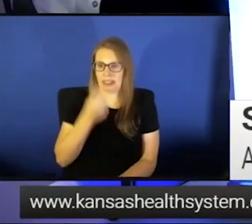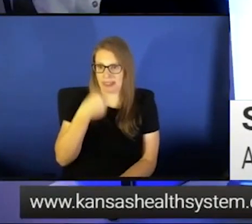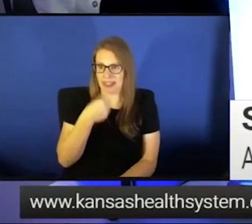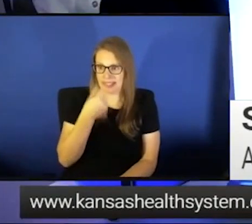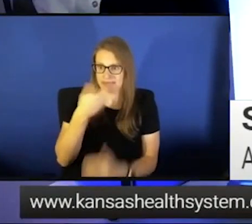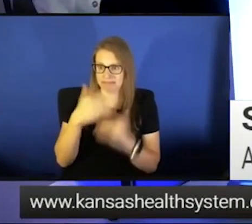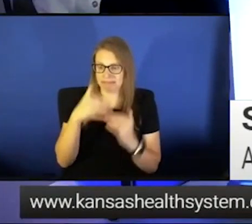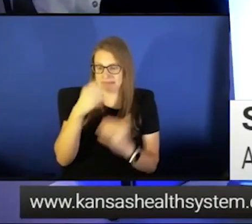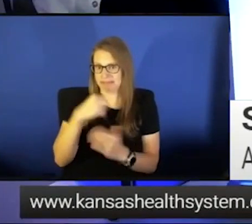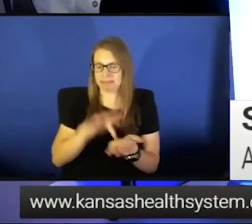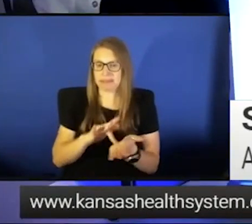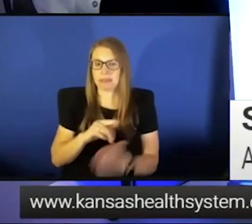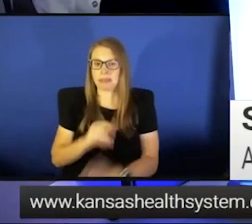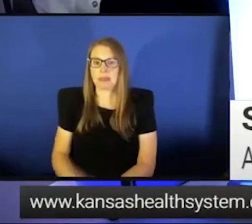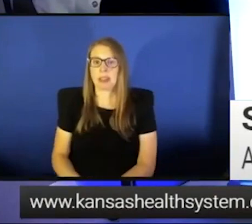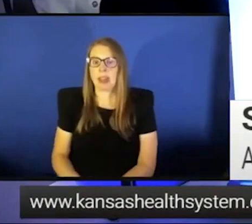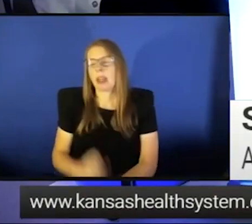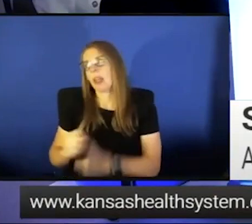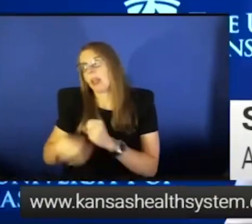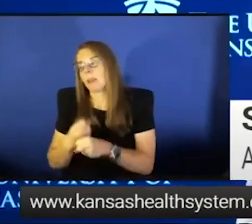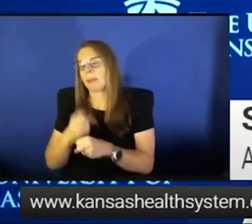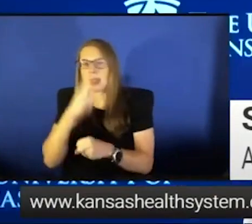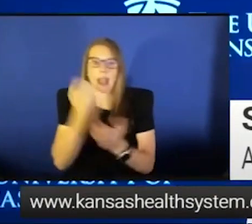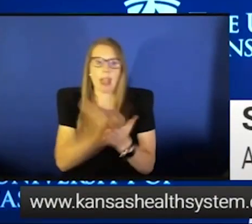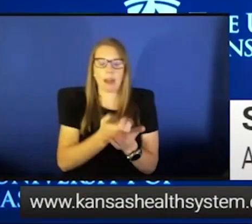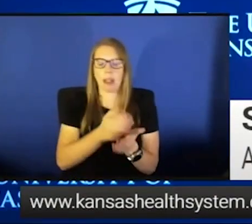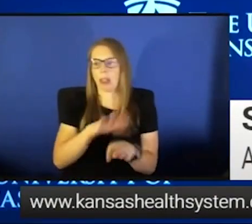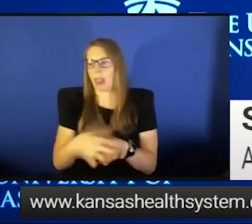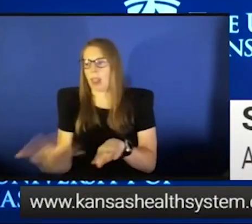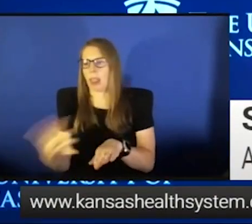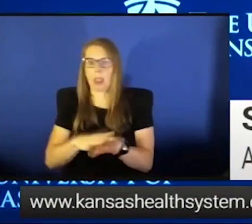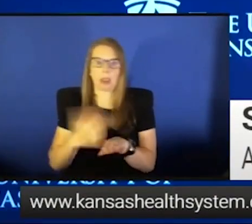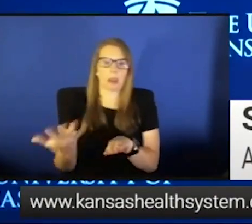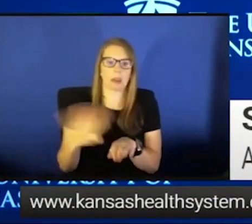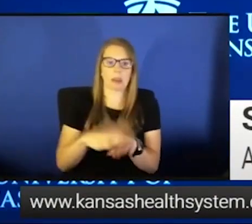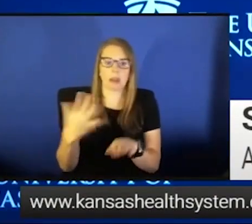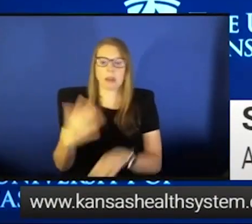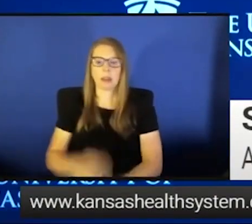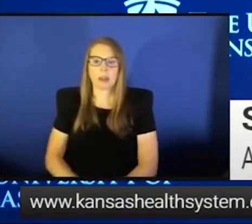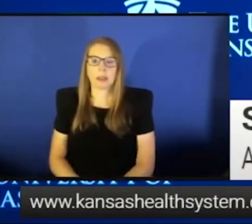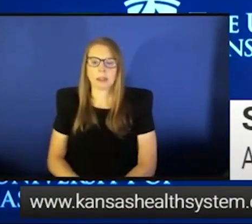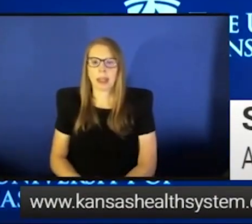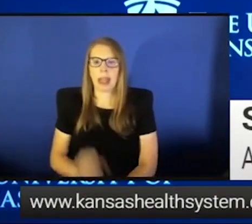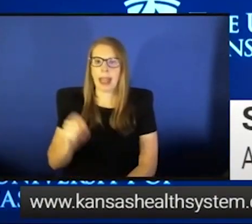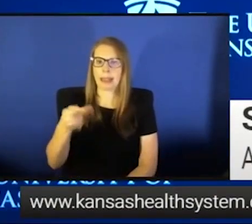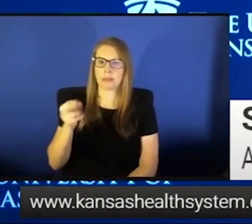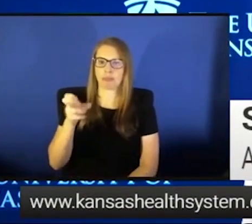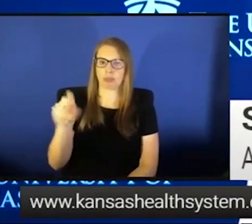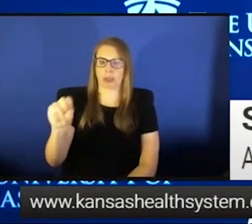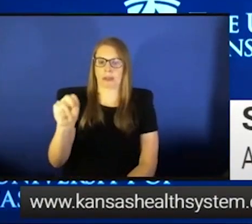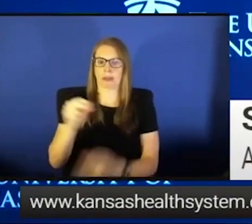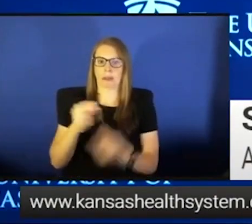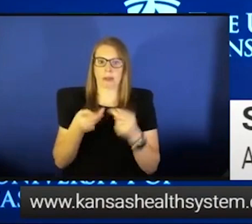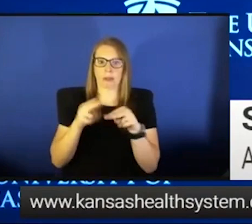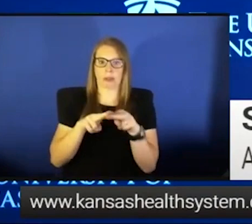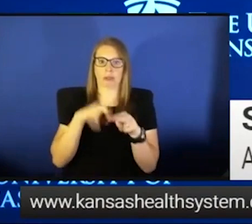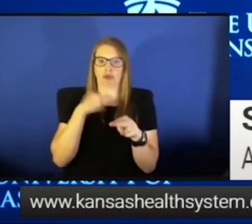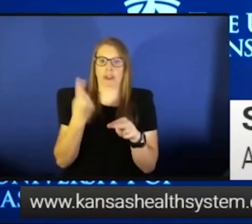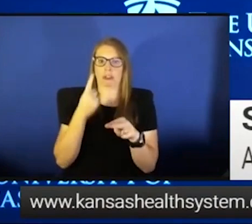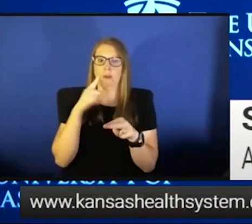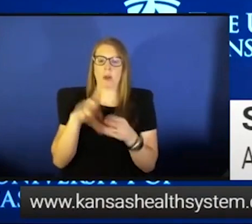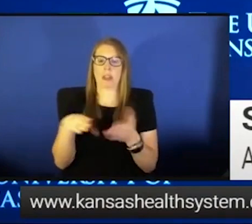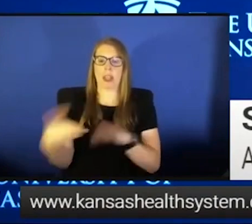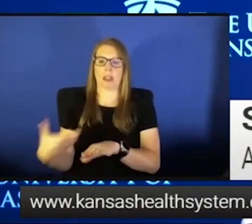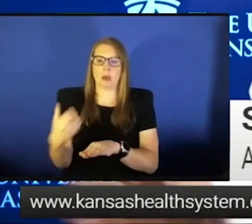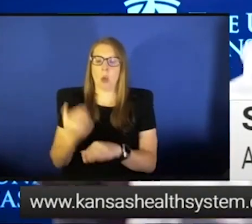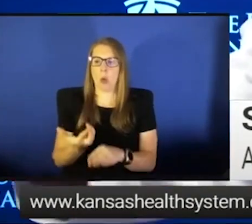meant. Well, because the evidence goes back and forth sometimes, and more recently, does aspirin decrease the overall risk of death or increase the overall